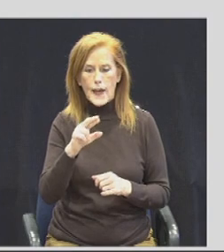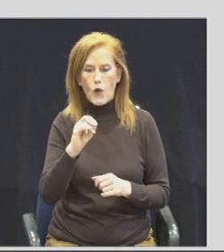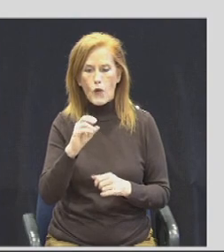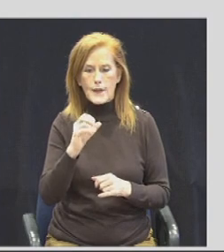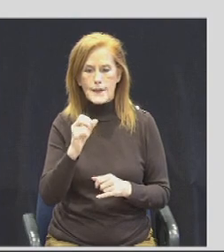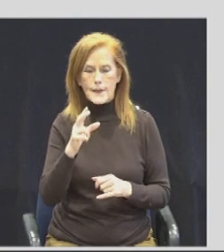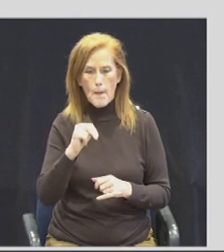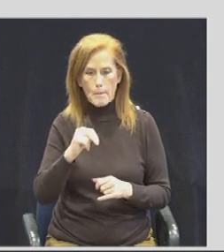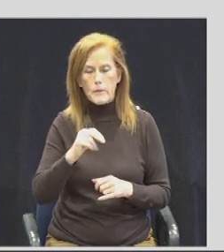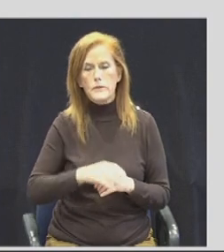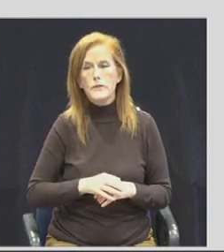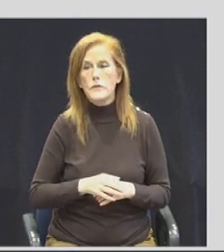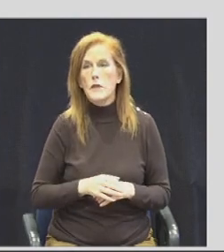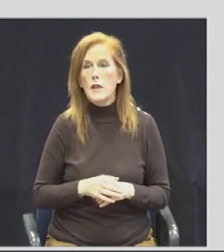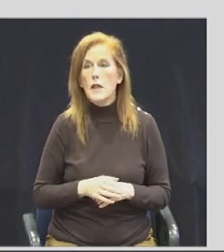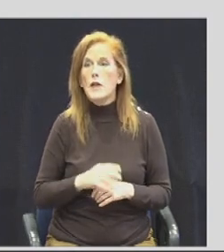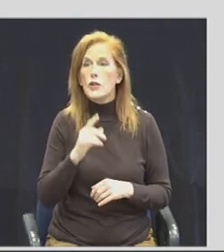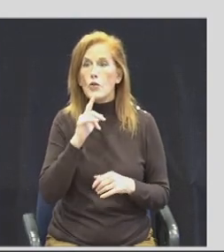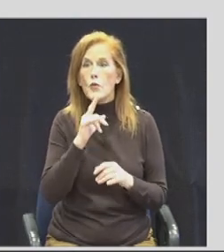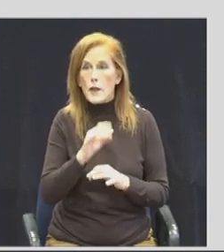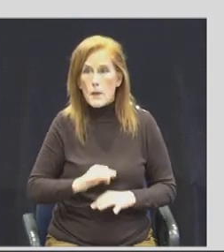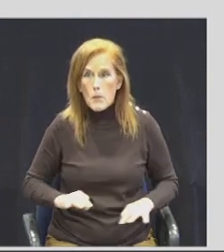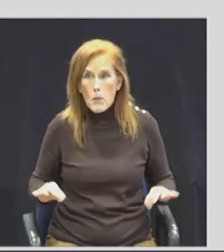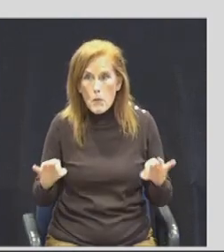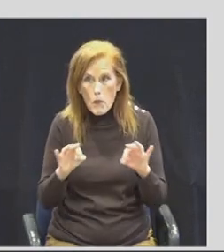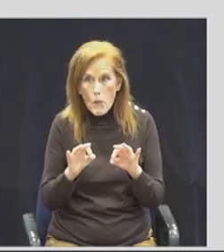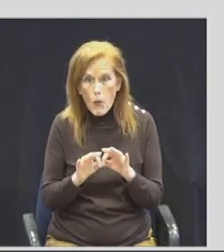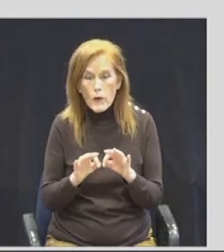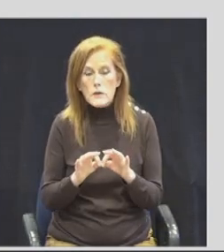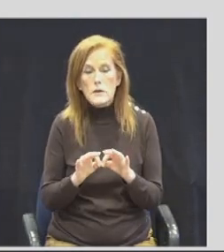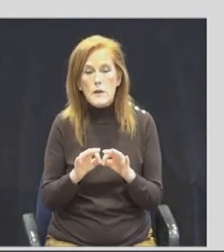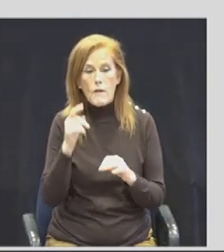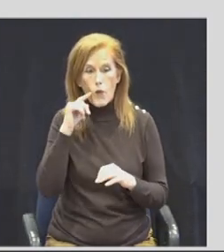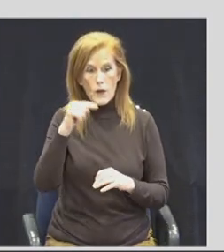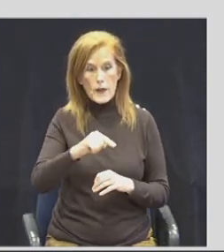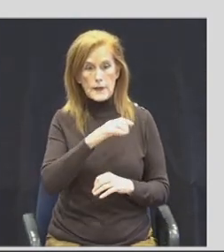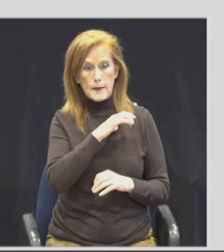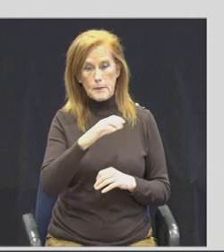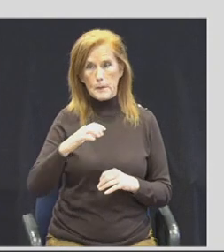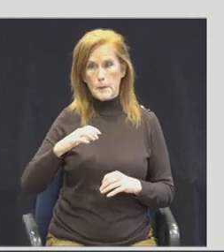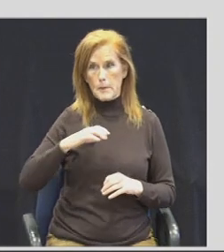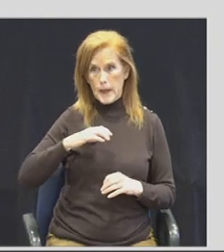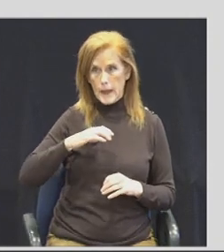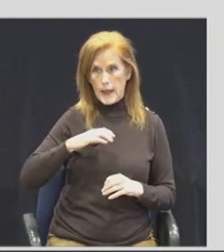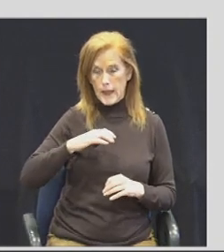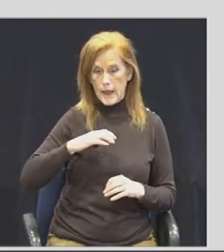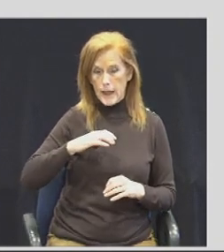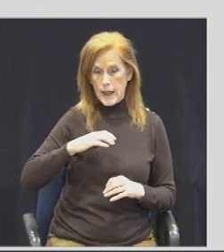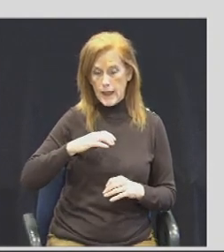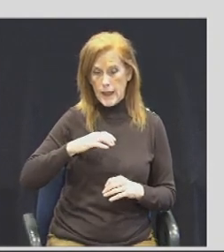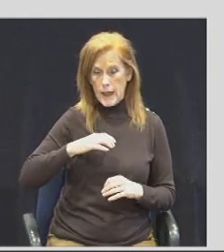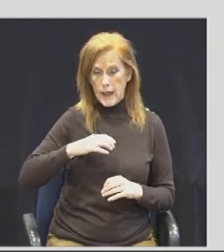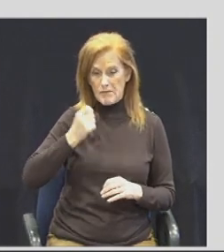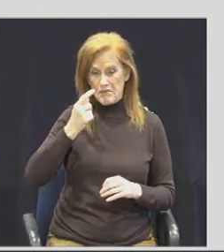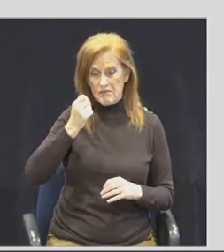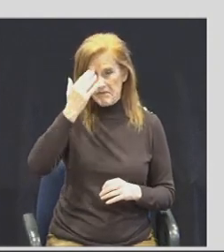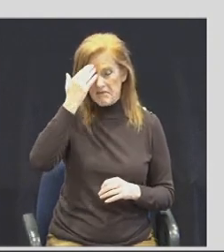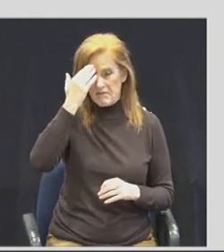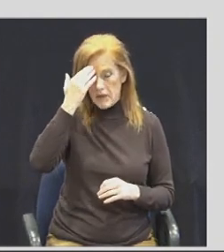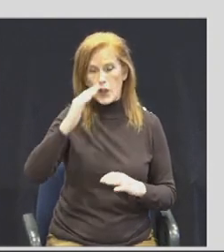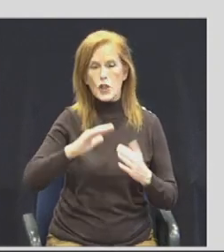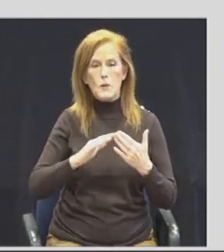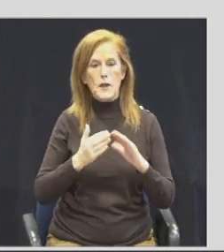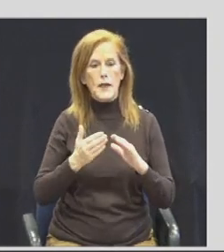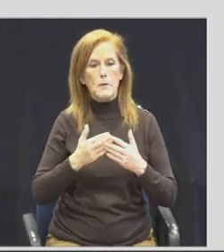Some of the FEP capabilities that are really important, I think, for this committee to think about would be community preparedness